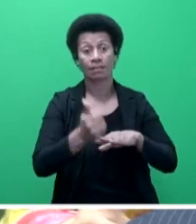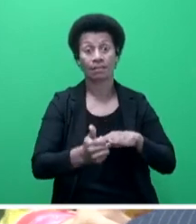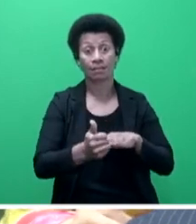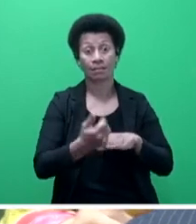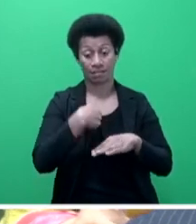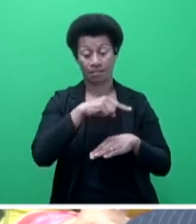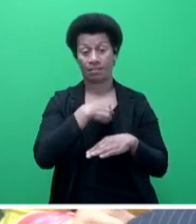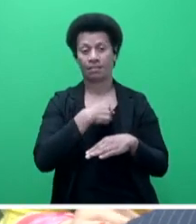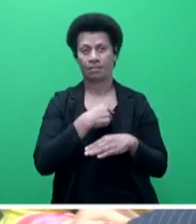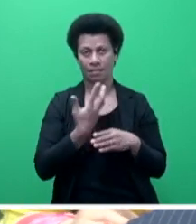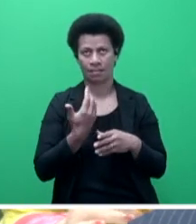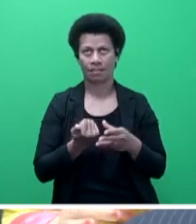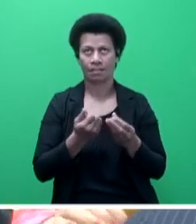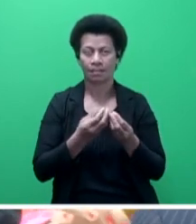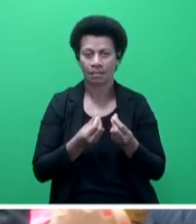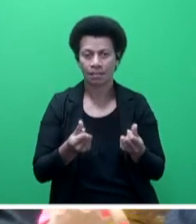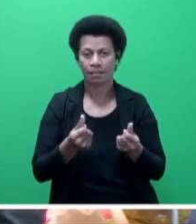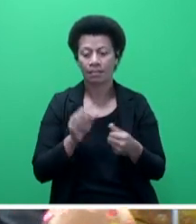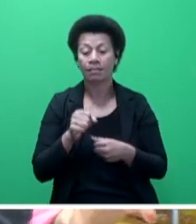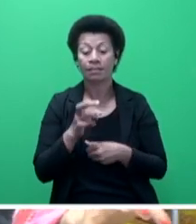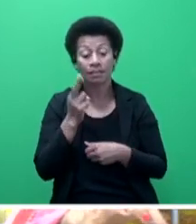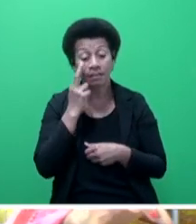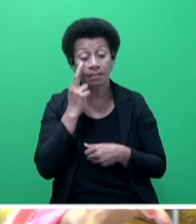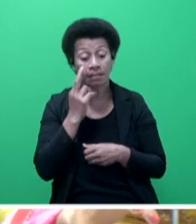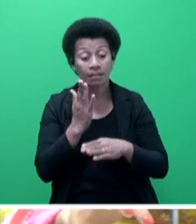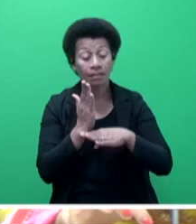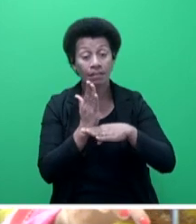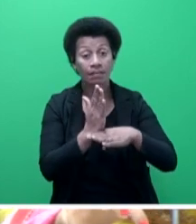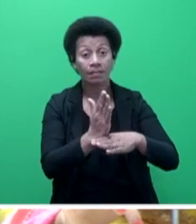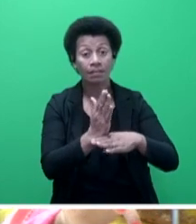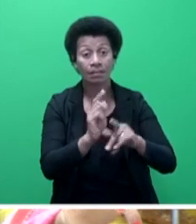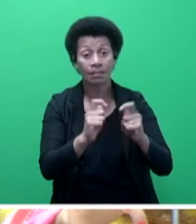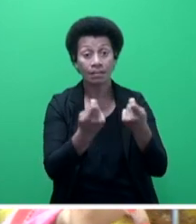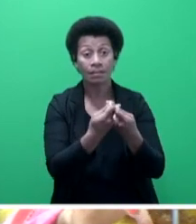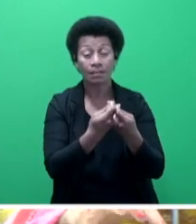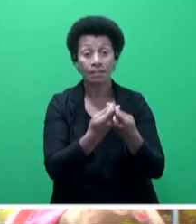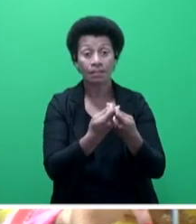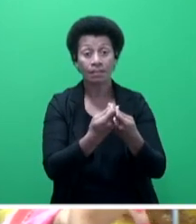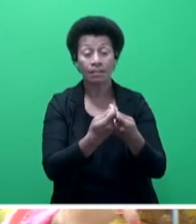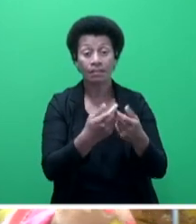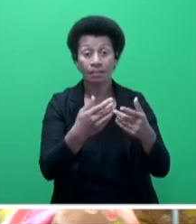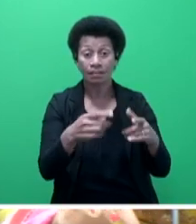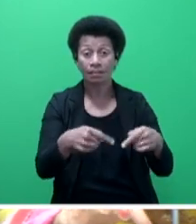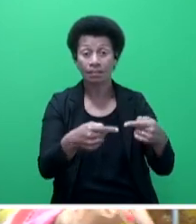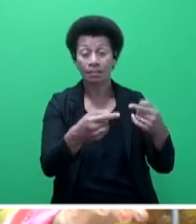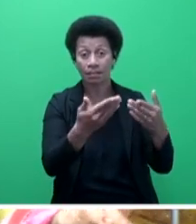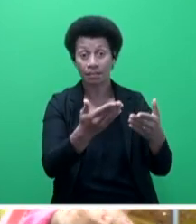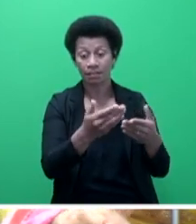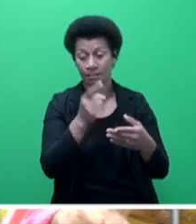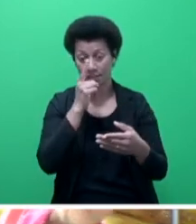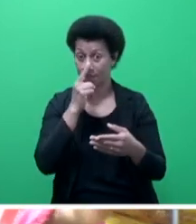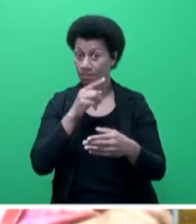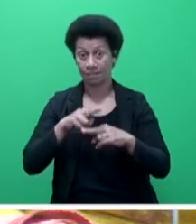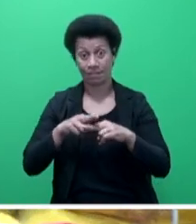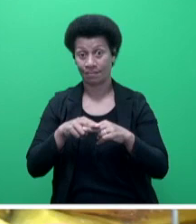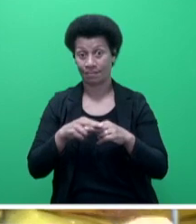solution. We said we recognize that Drua is very important to the Fijian public, of course. It was very important